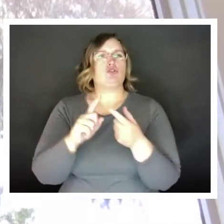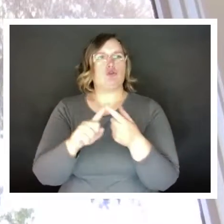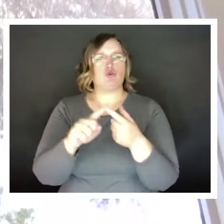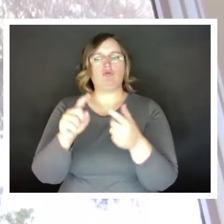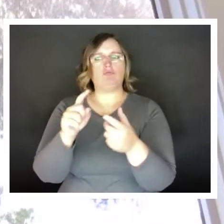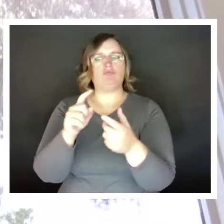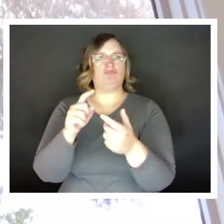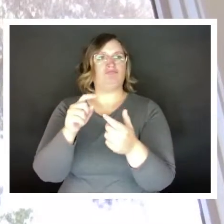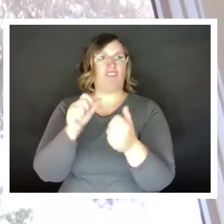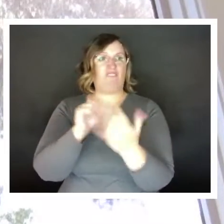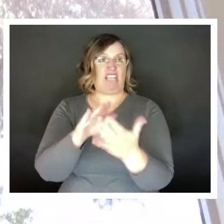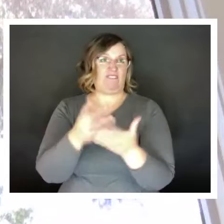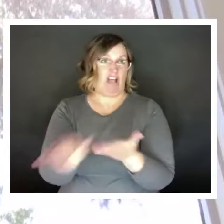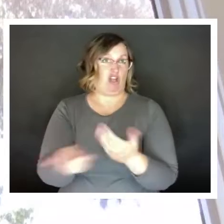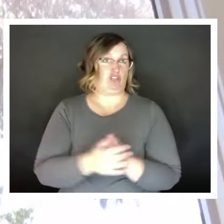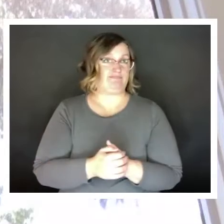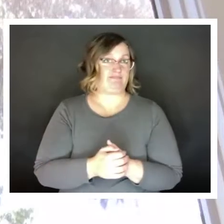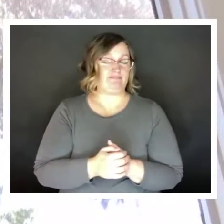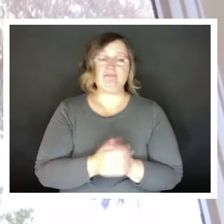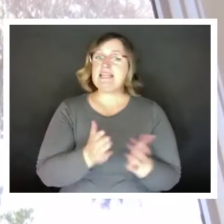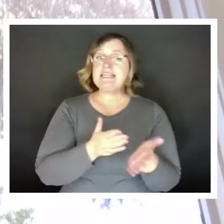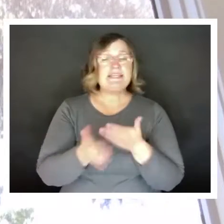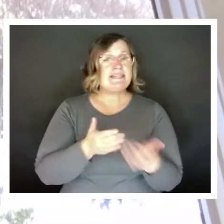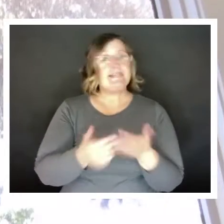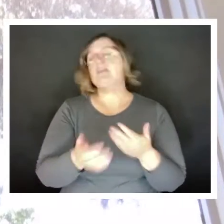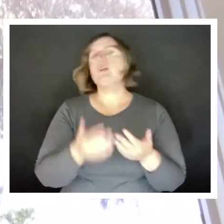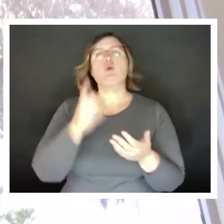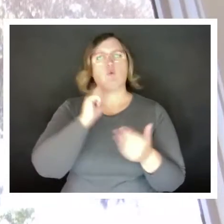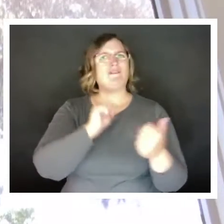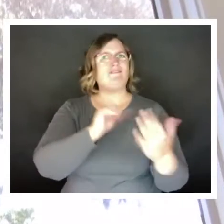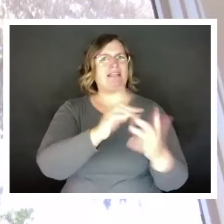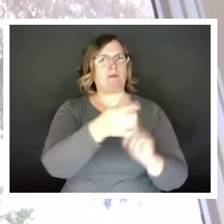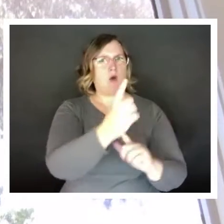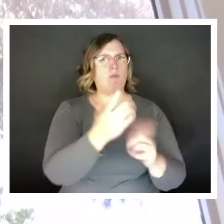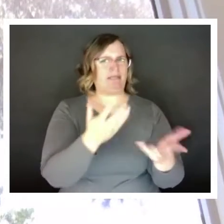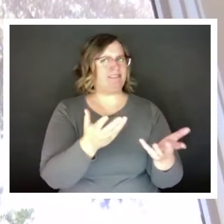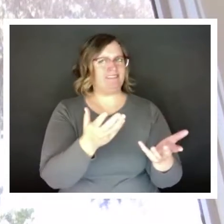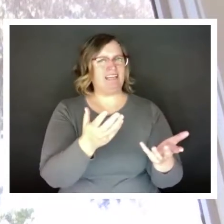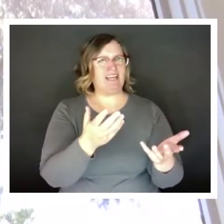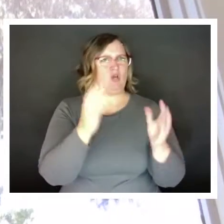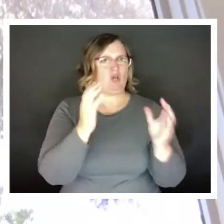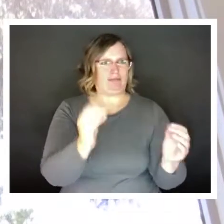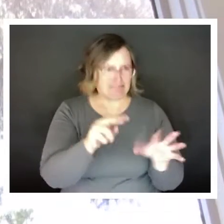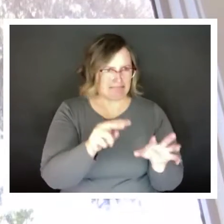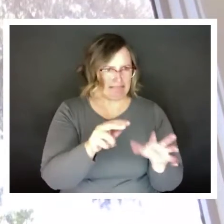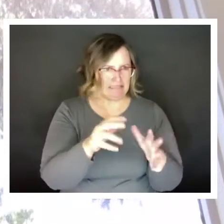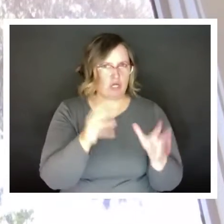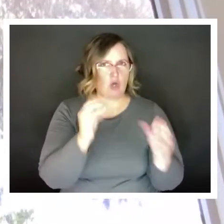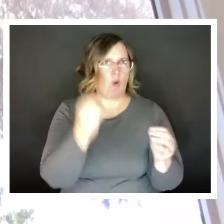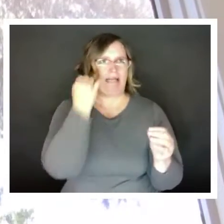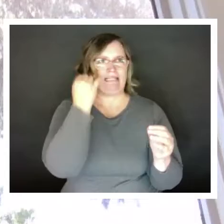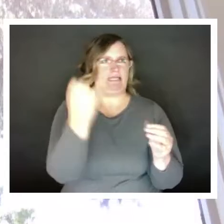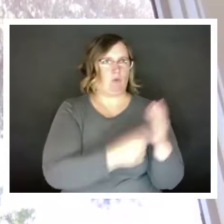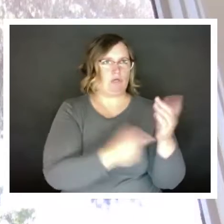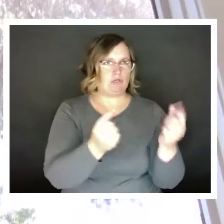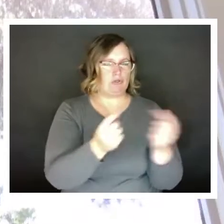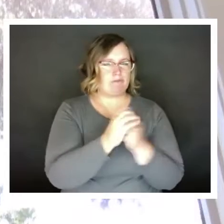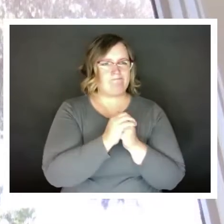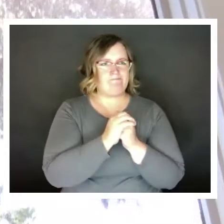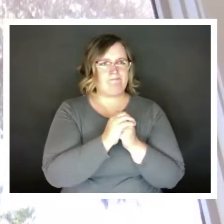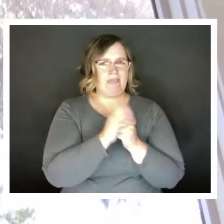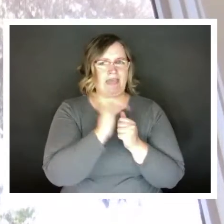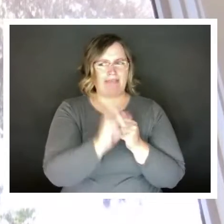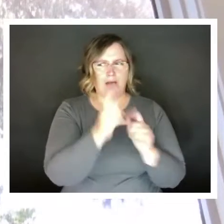But no matter the career you choose, you will absolutely likely face a moment where you have no idea what to do. In that moment, be generous